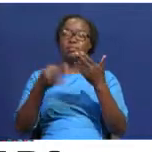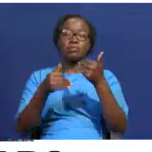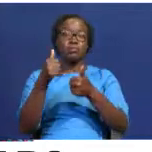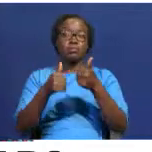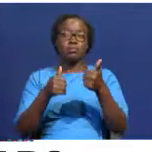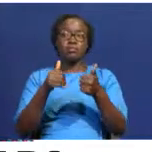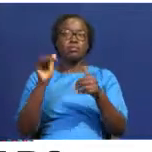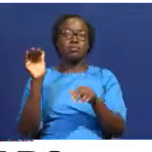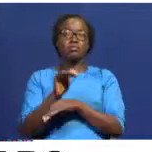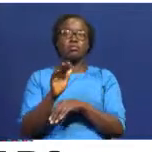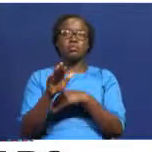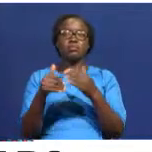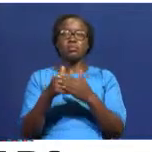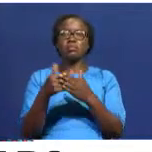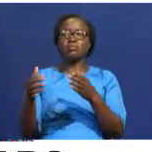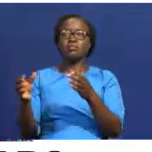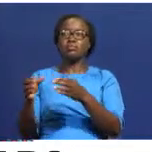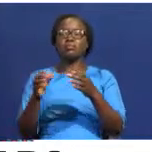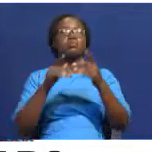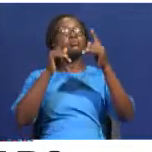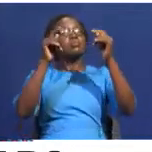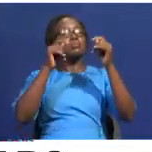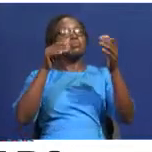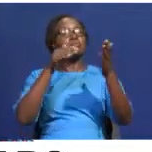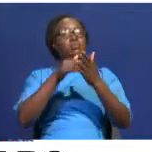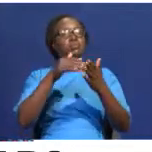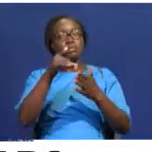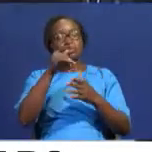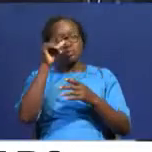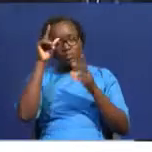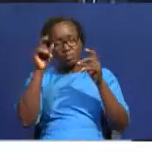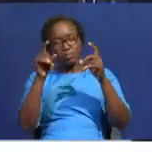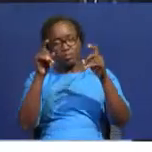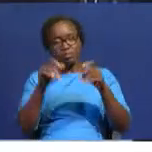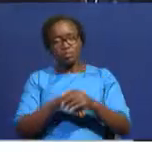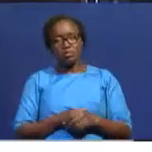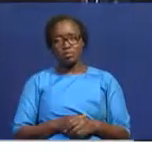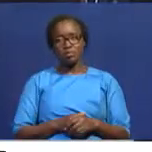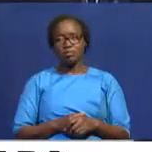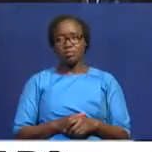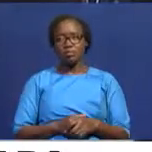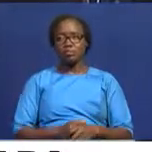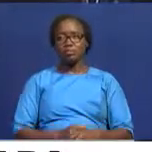which, I will ask these other companies to demonstrate against this issue.